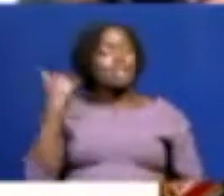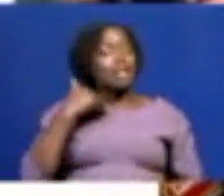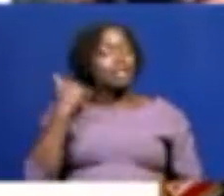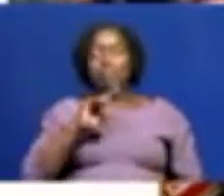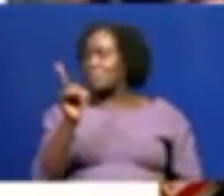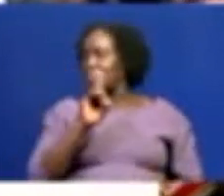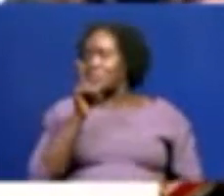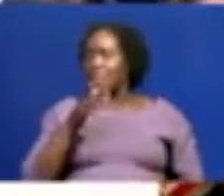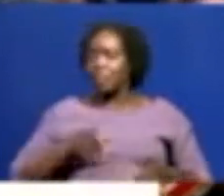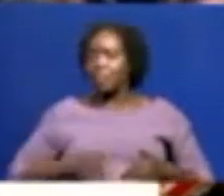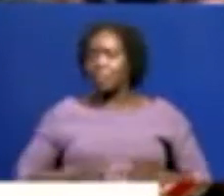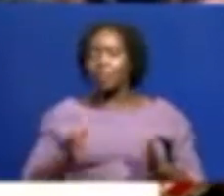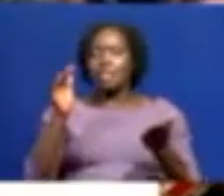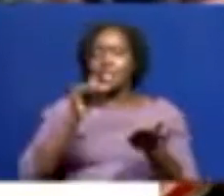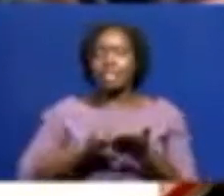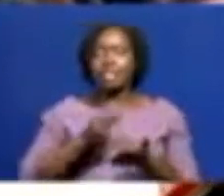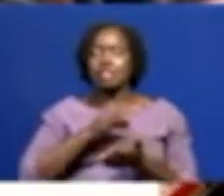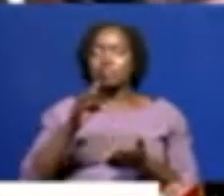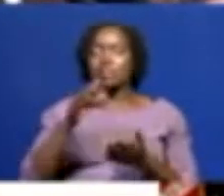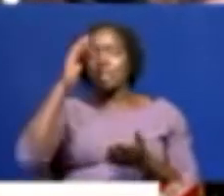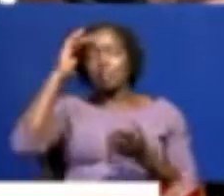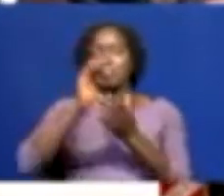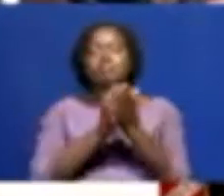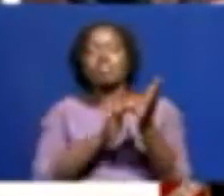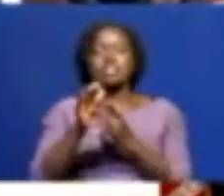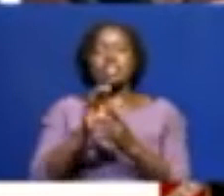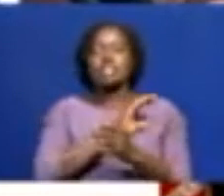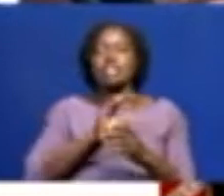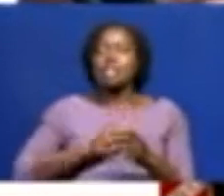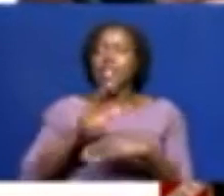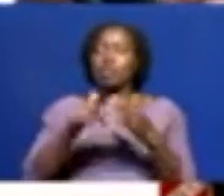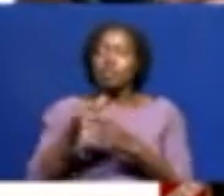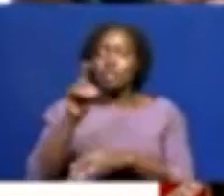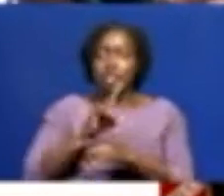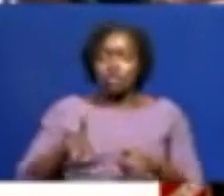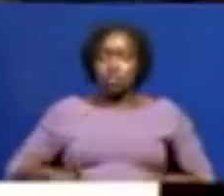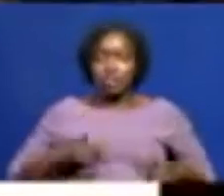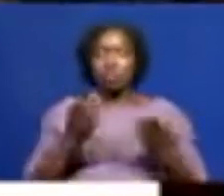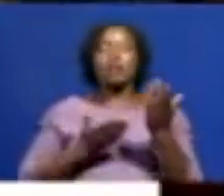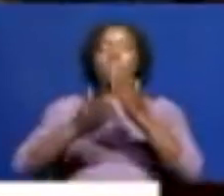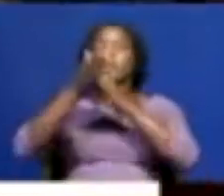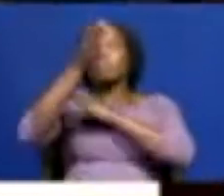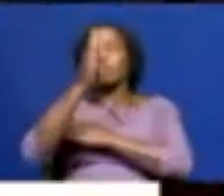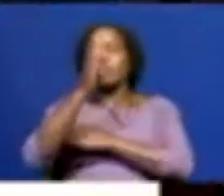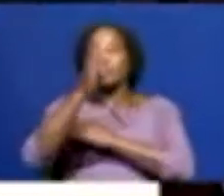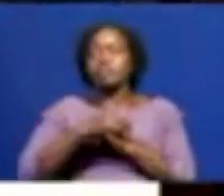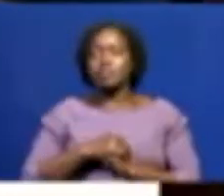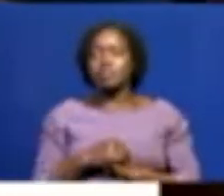born again, spiritual filled, and believe in Jesus Christ. And all the days of my life, I will serve God.